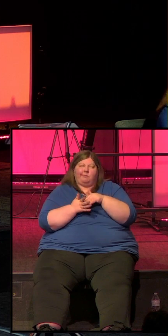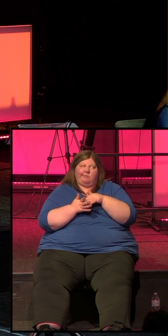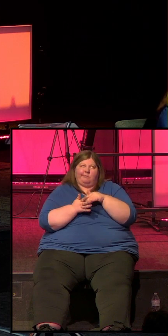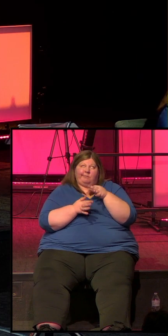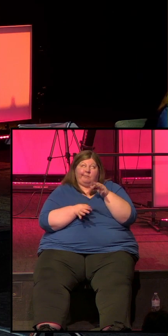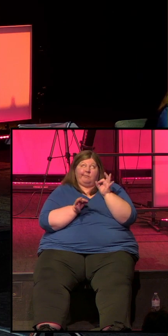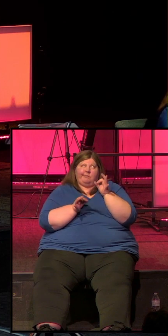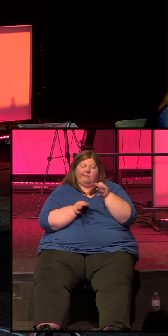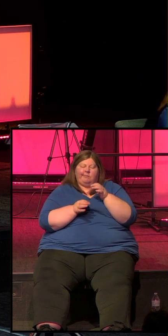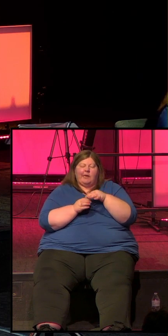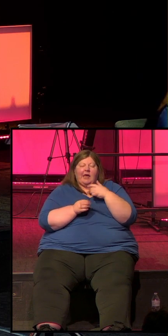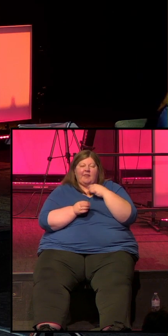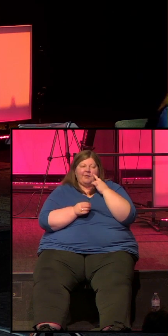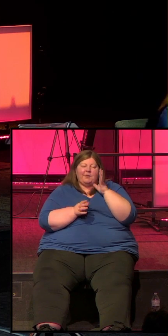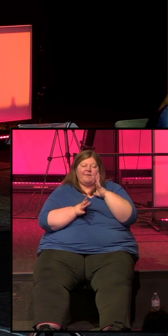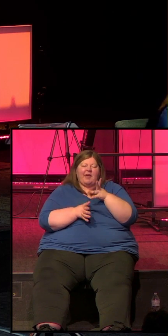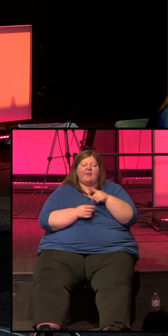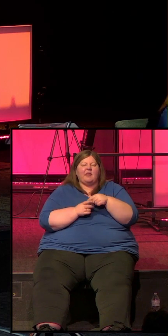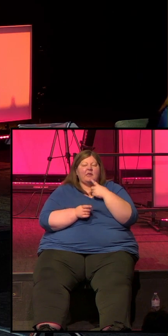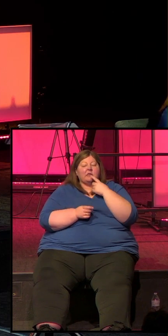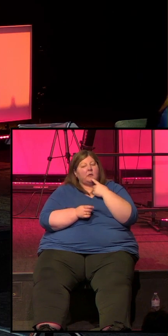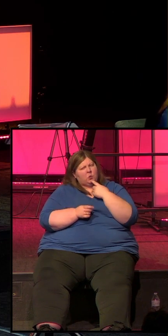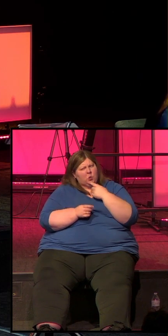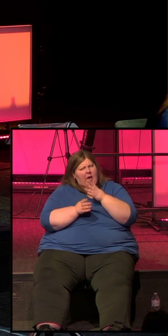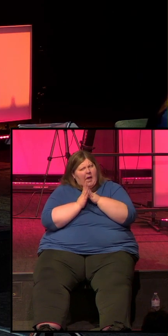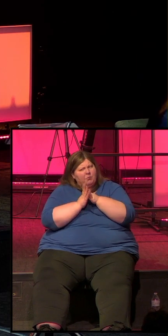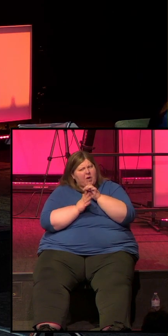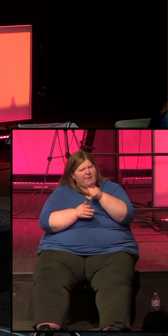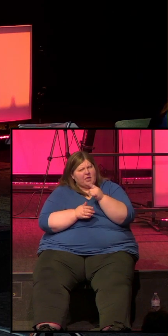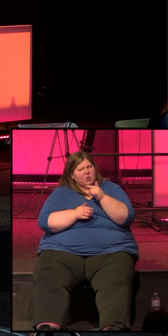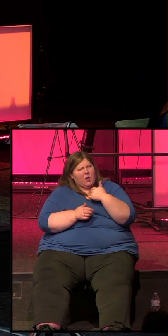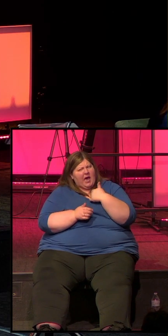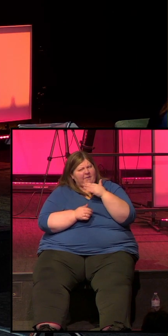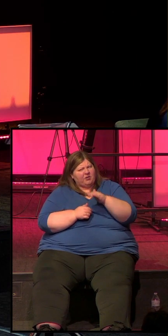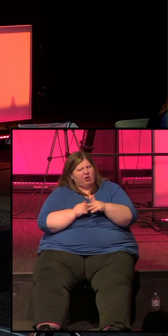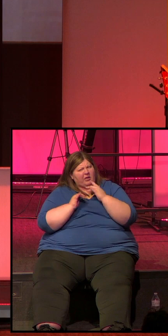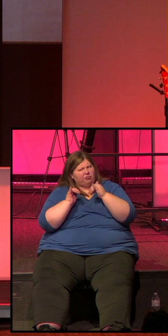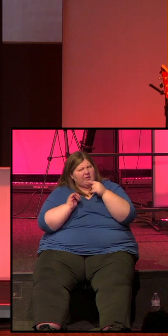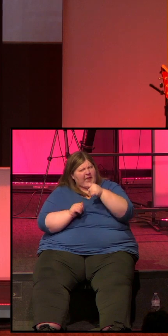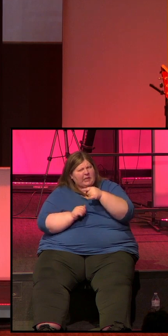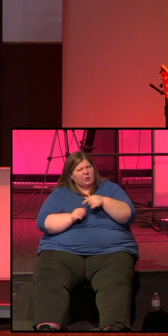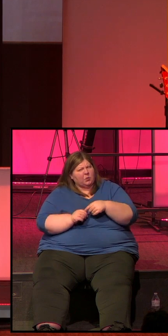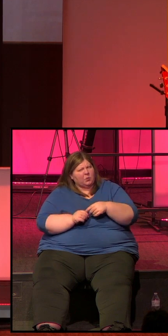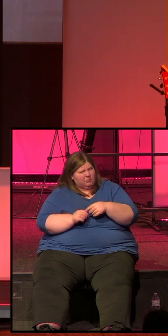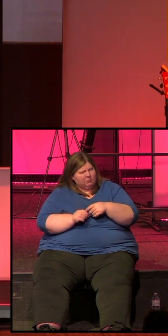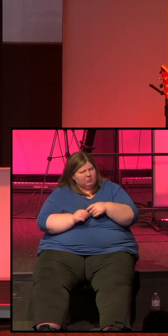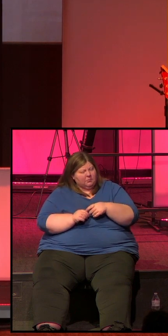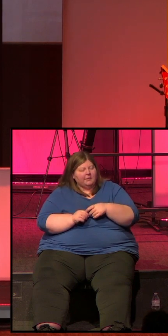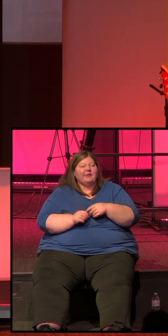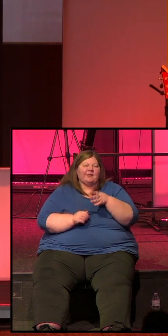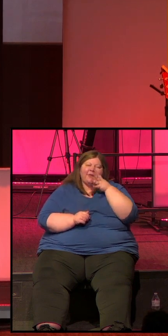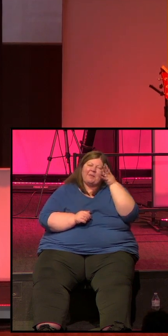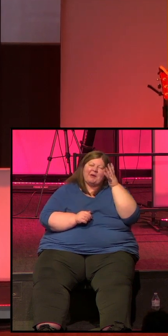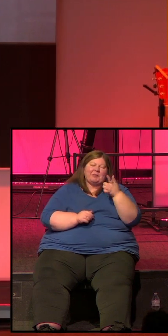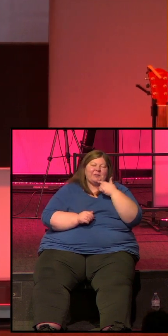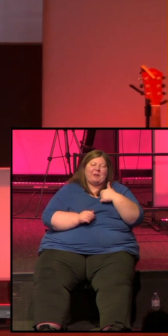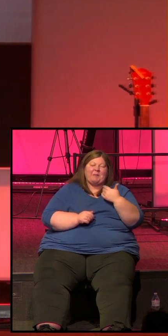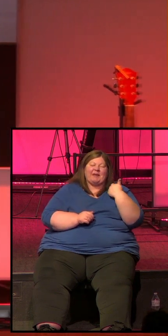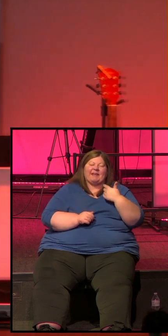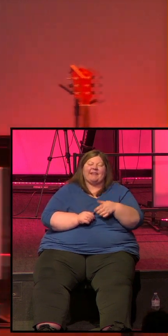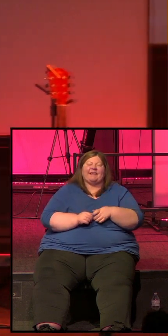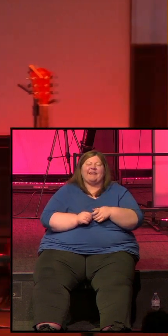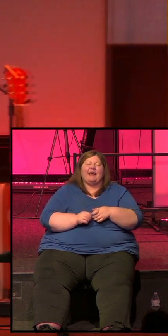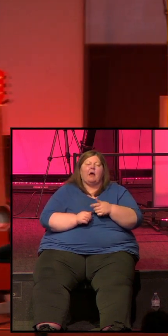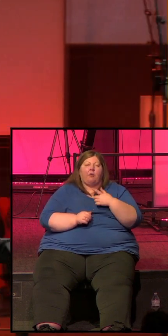I thought it was going to work out for me in the end. They used to say, "I pray that someday you have a child just like you." That's what they used to say to me. And you know what? In